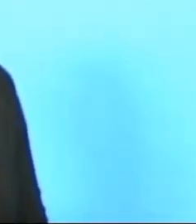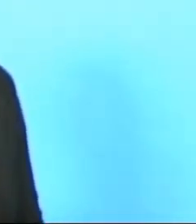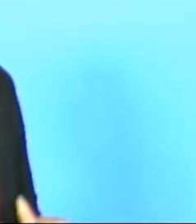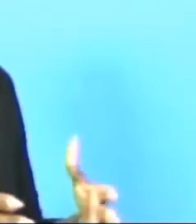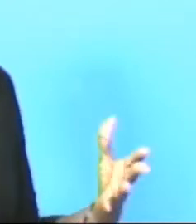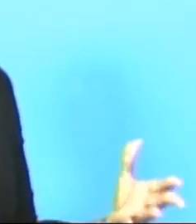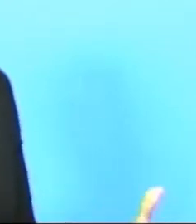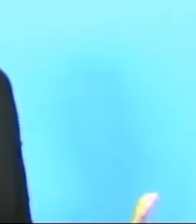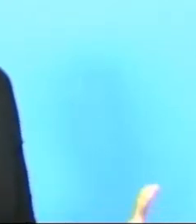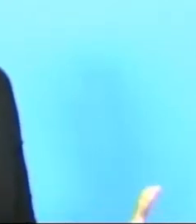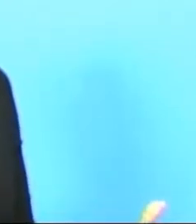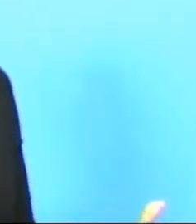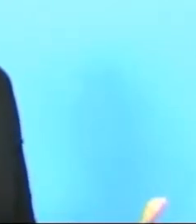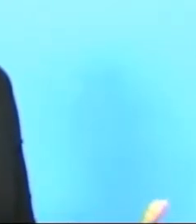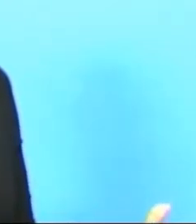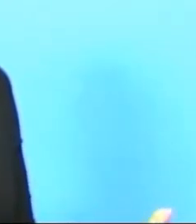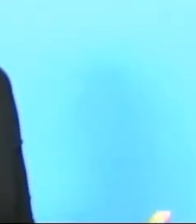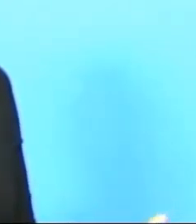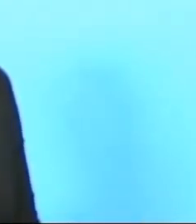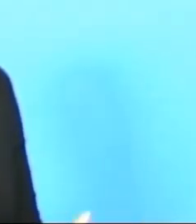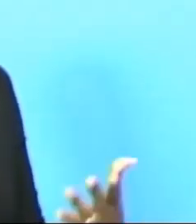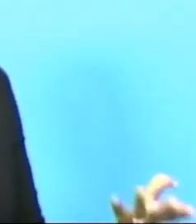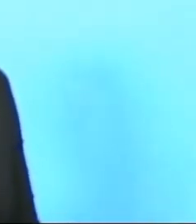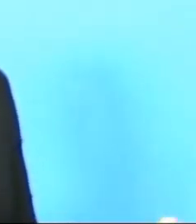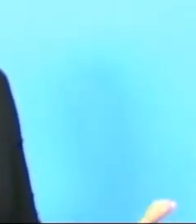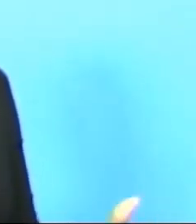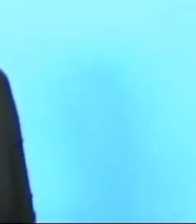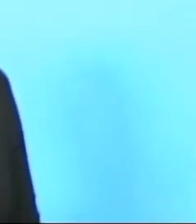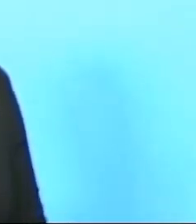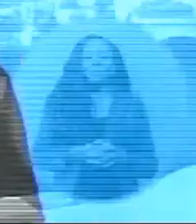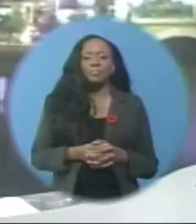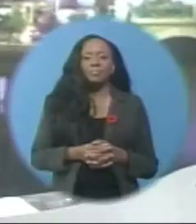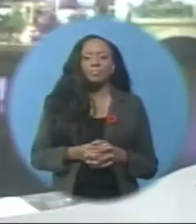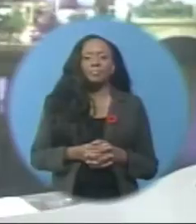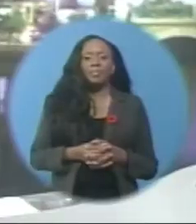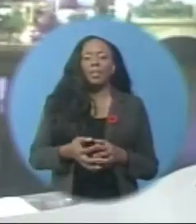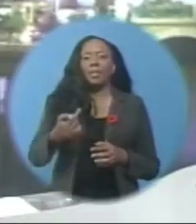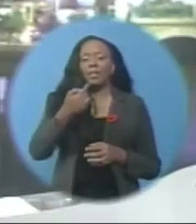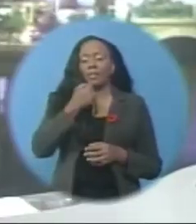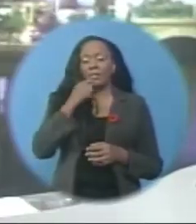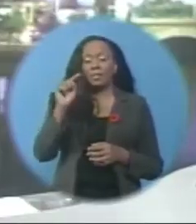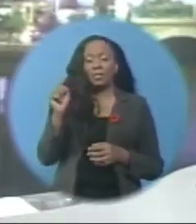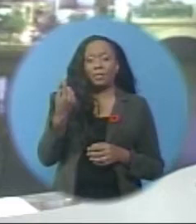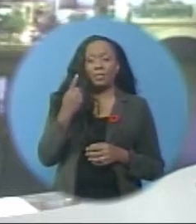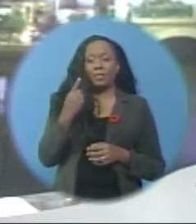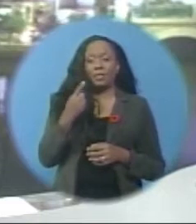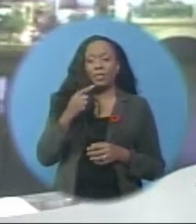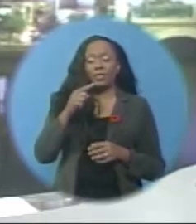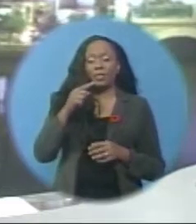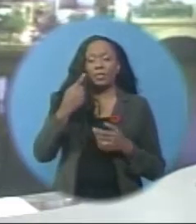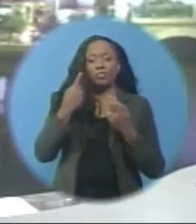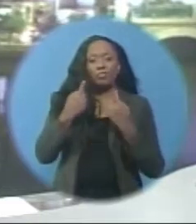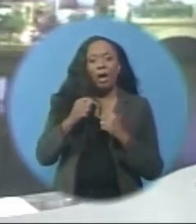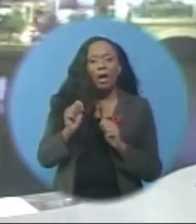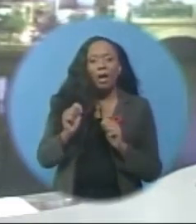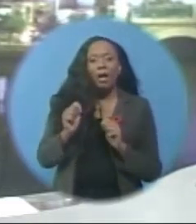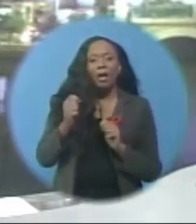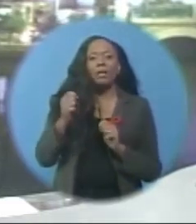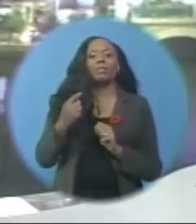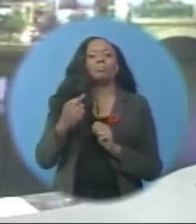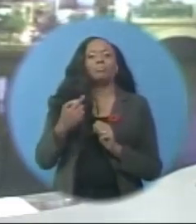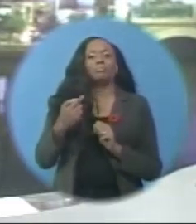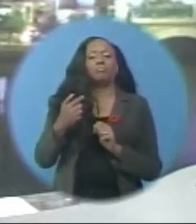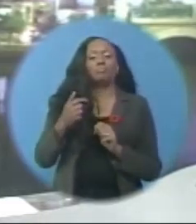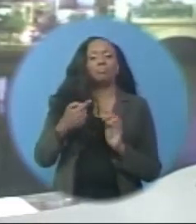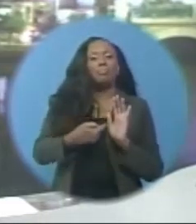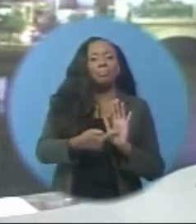in Barbados throughout the month of November, or Independence, and beyond. Ms. Hines says the first audition will be tomorrow starting